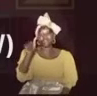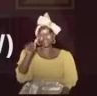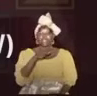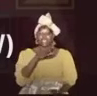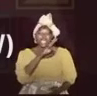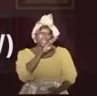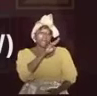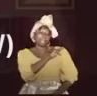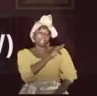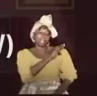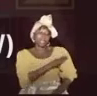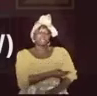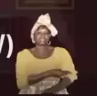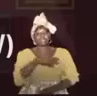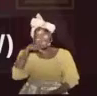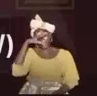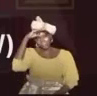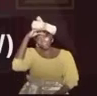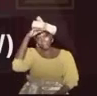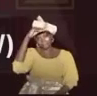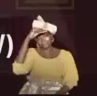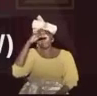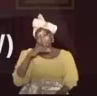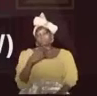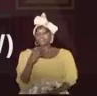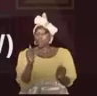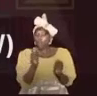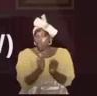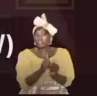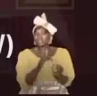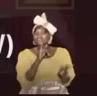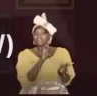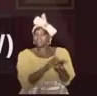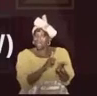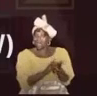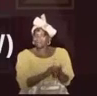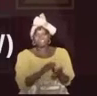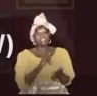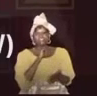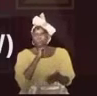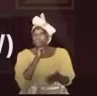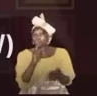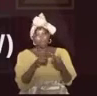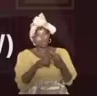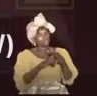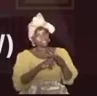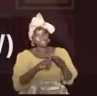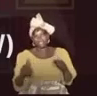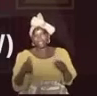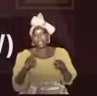battle. And you would think with those kinds of credentials, he would escape trouble. The Bible says, but